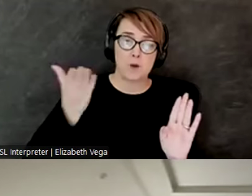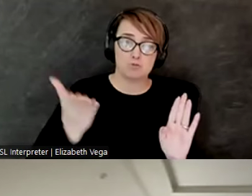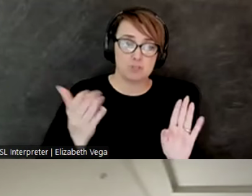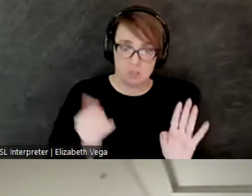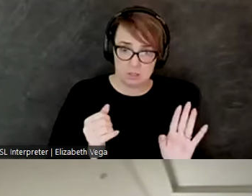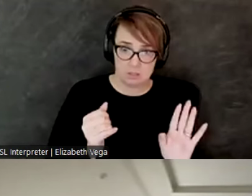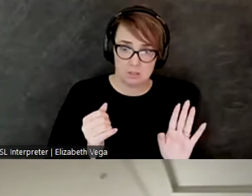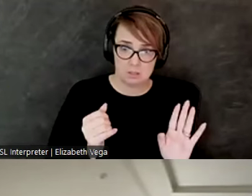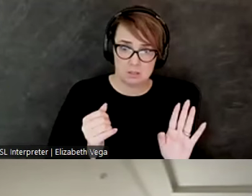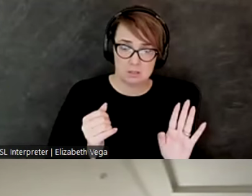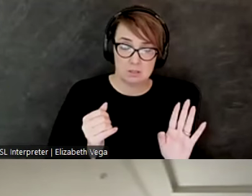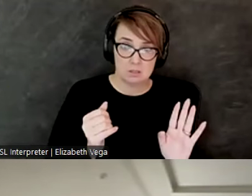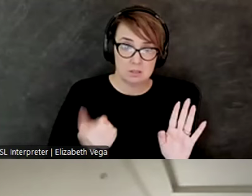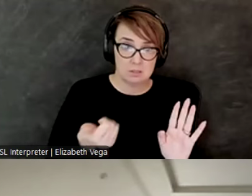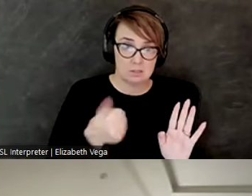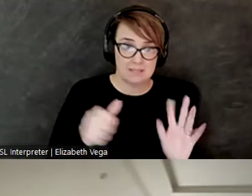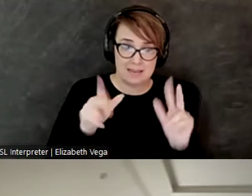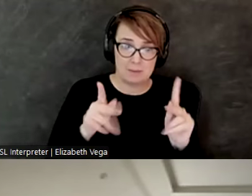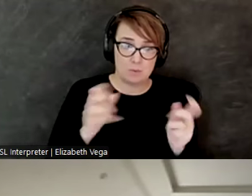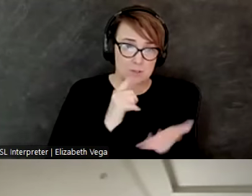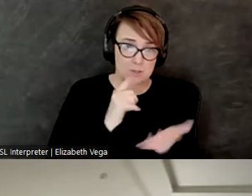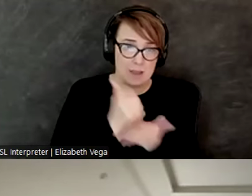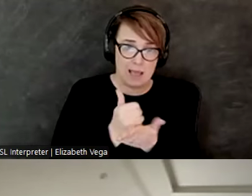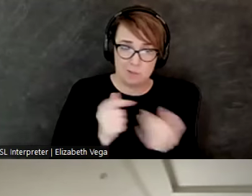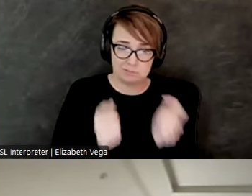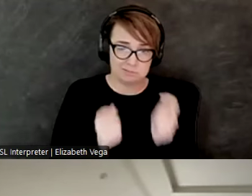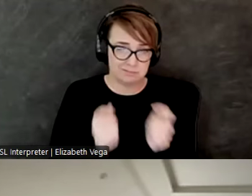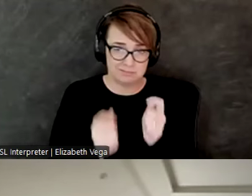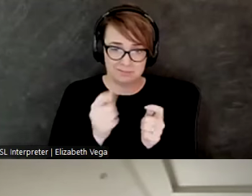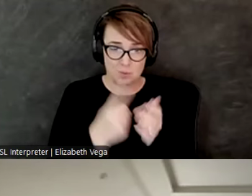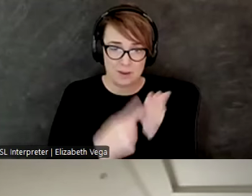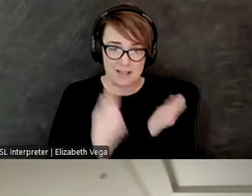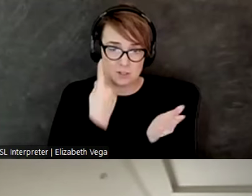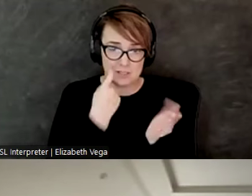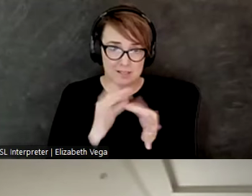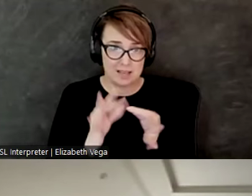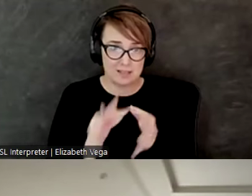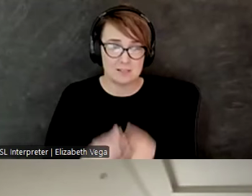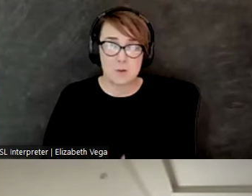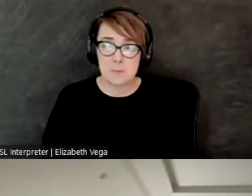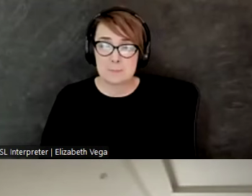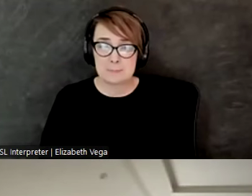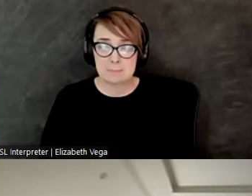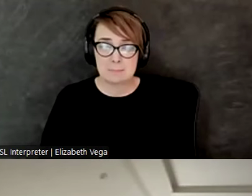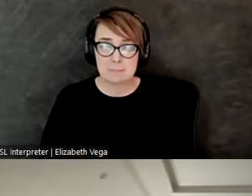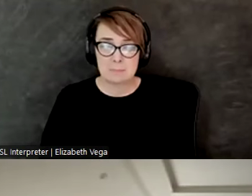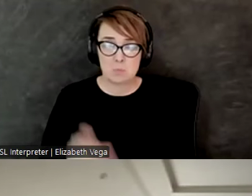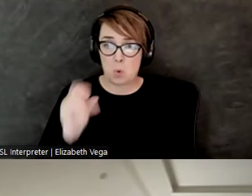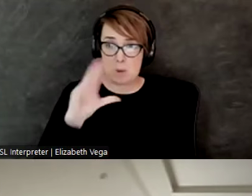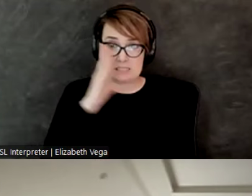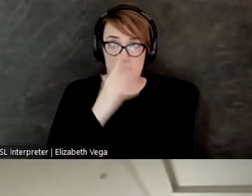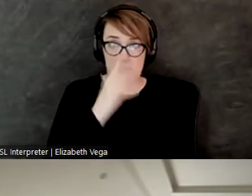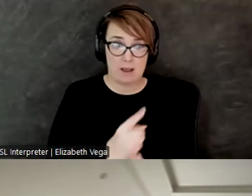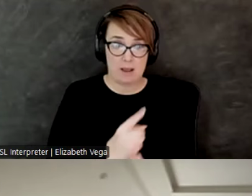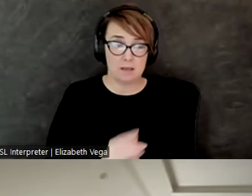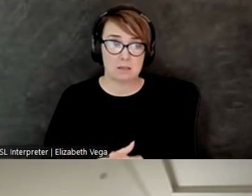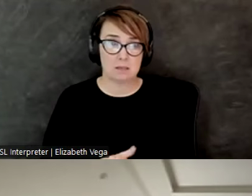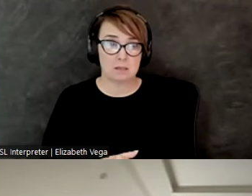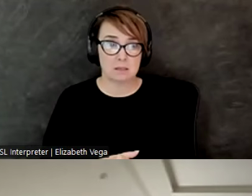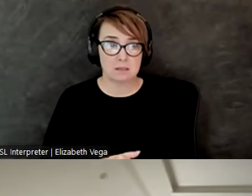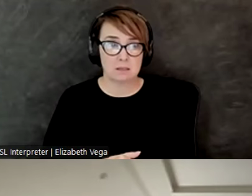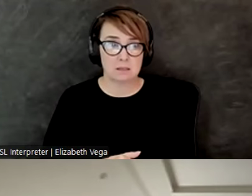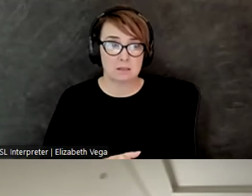someone wants to sort of help shape that in a better way? Does that sound right? Any hands if there's something